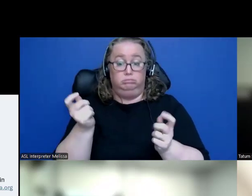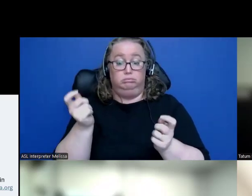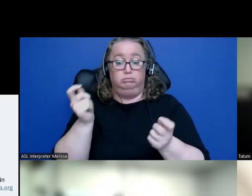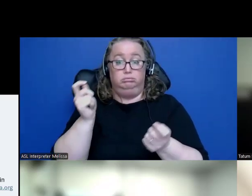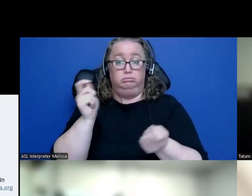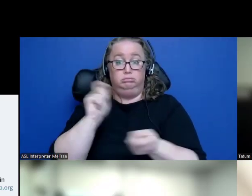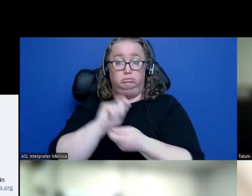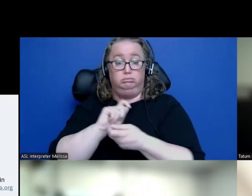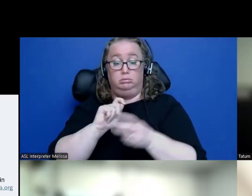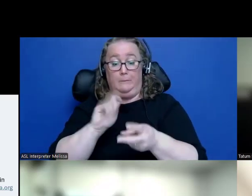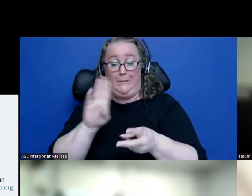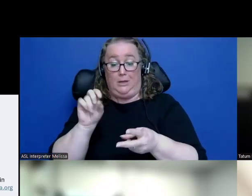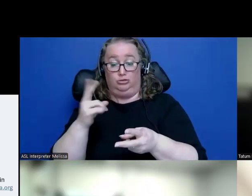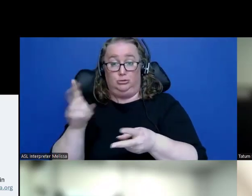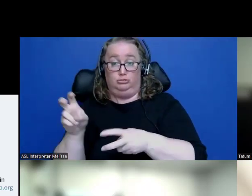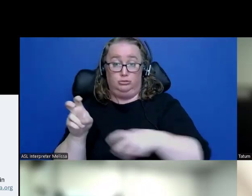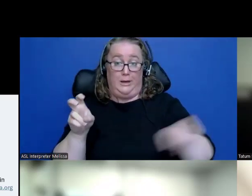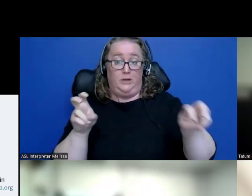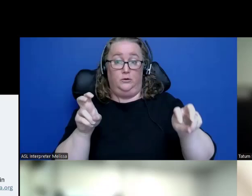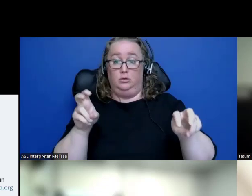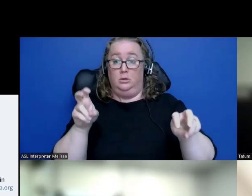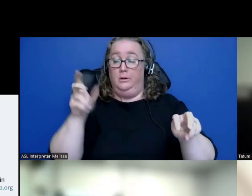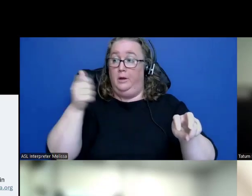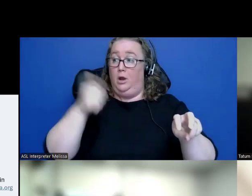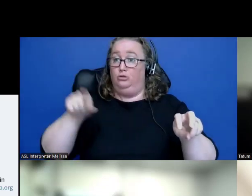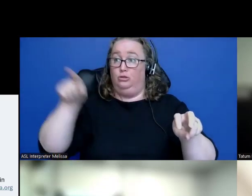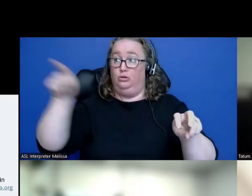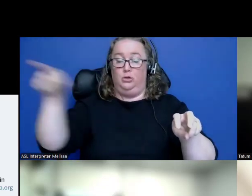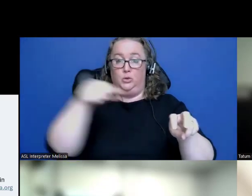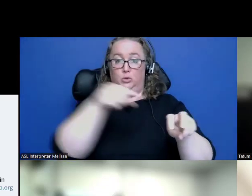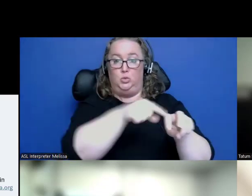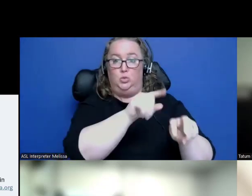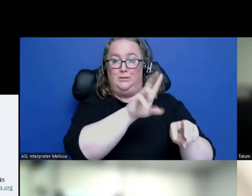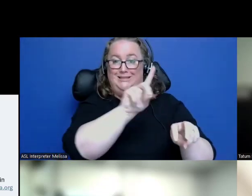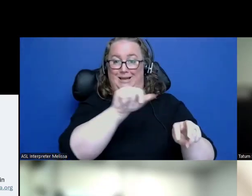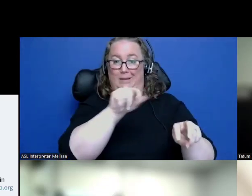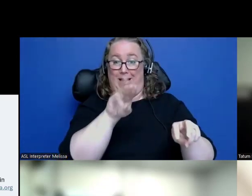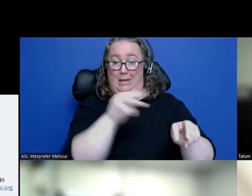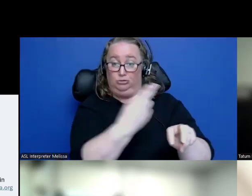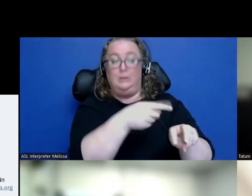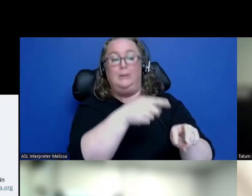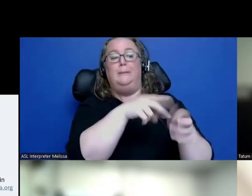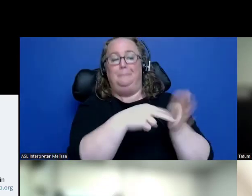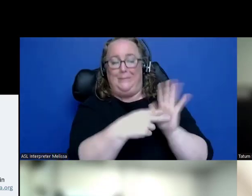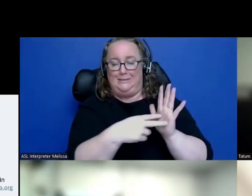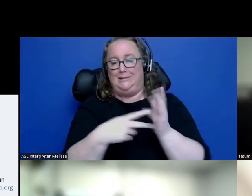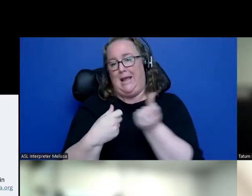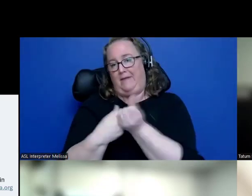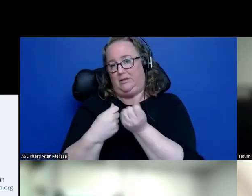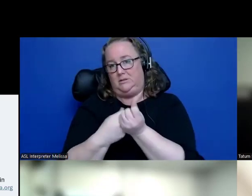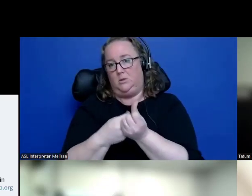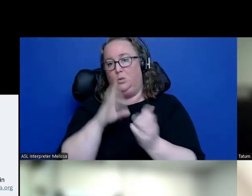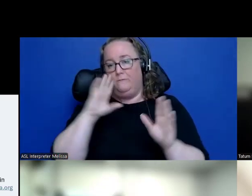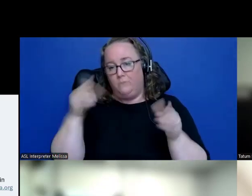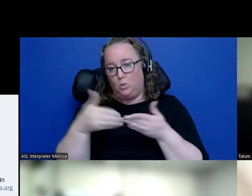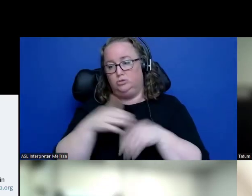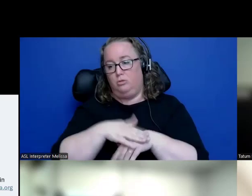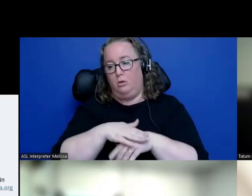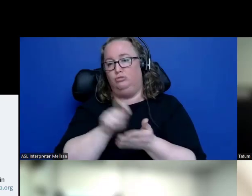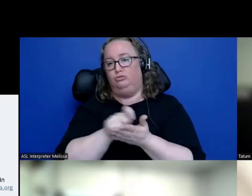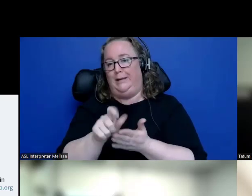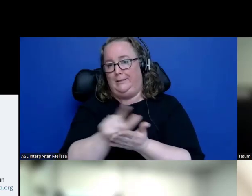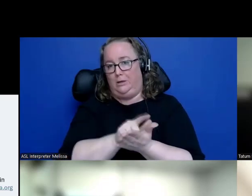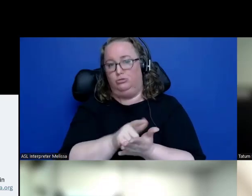transfer Bridgewater to the Department of Mental Health, then the advocacy needs to be focused on the legislature